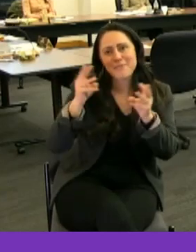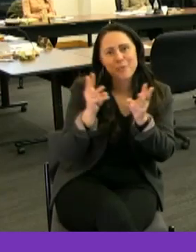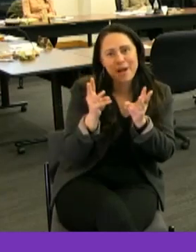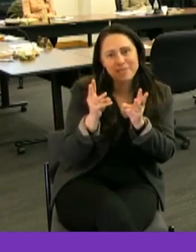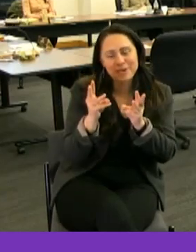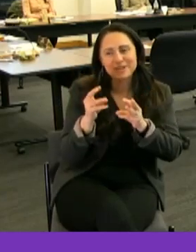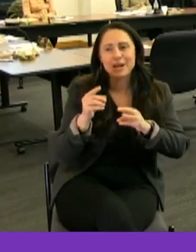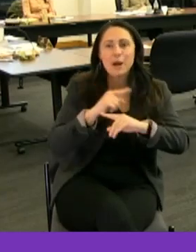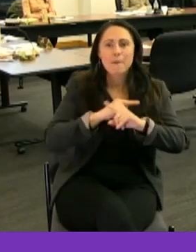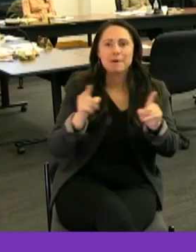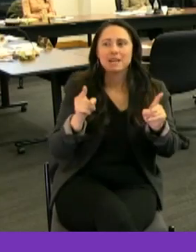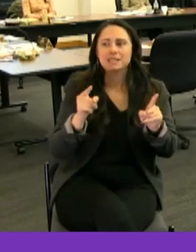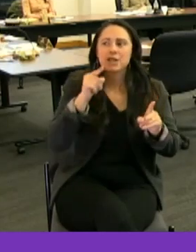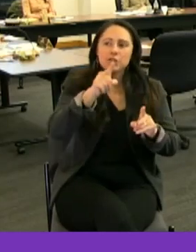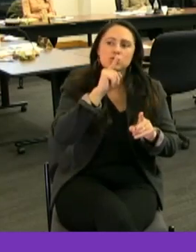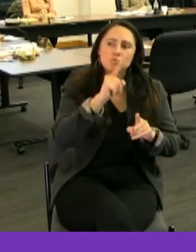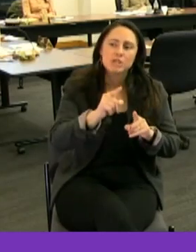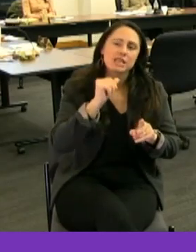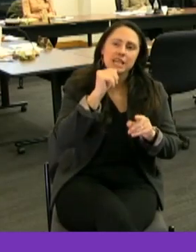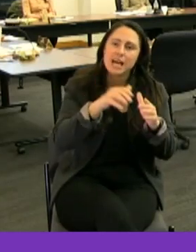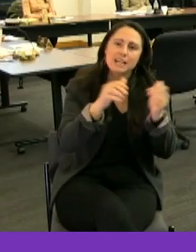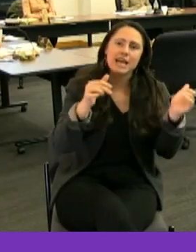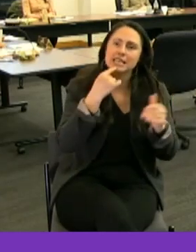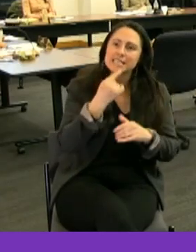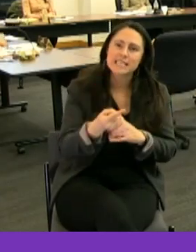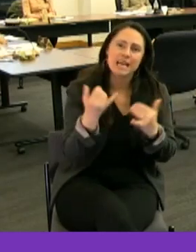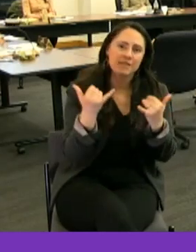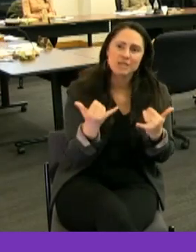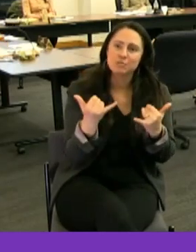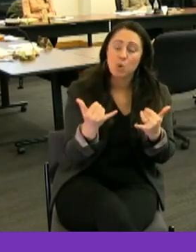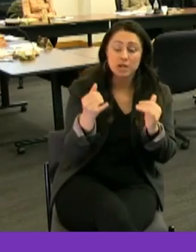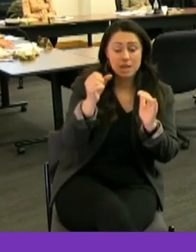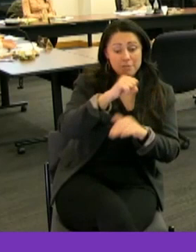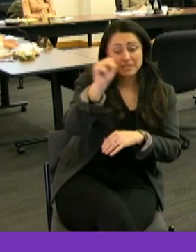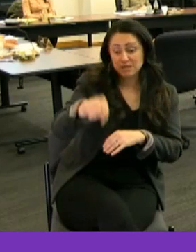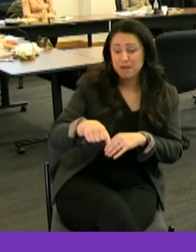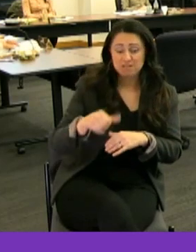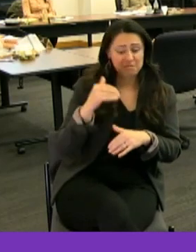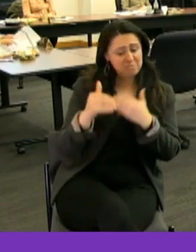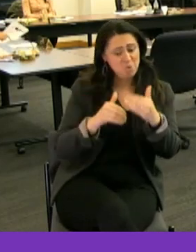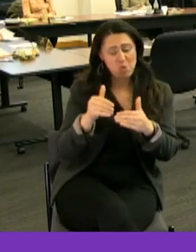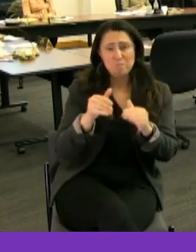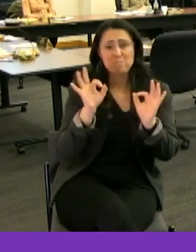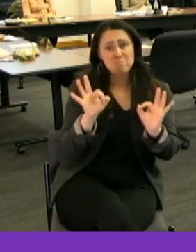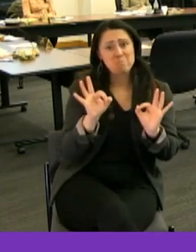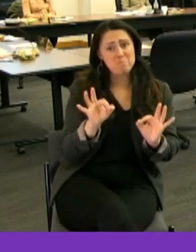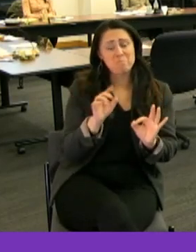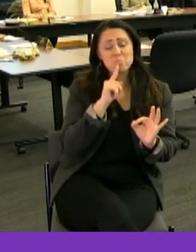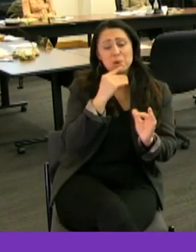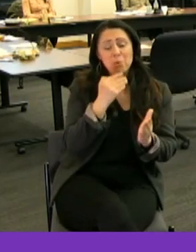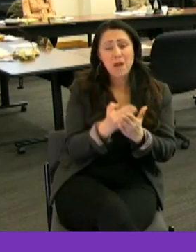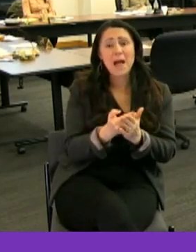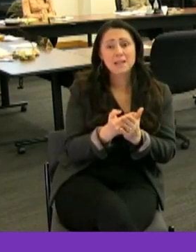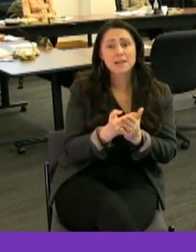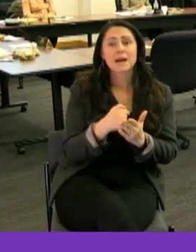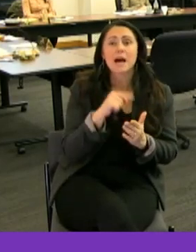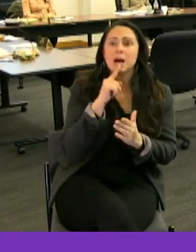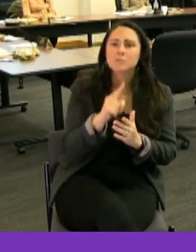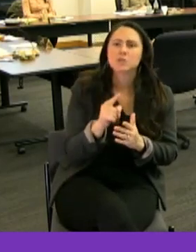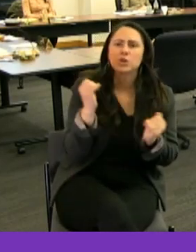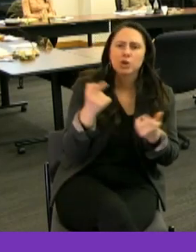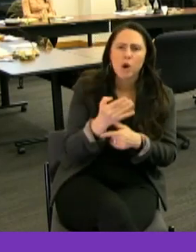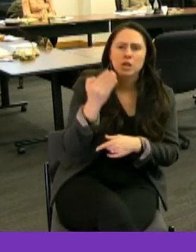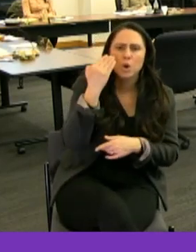weather, but there's really not a lot to say at this point. The semester's going pretty well. As I'm sure you're